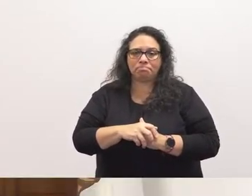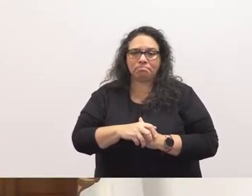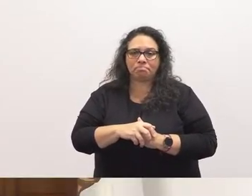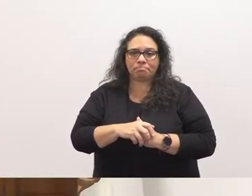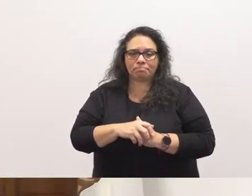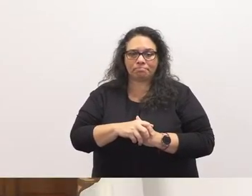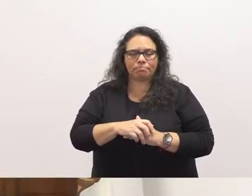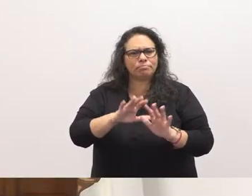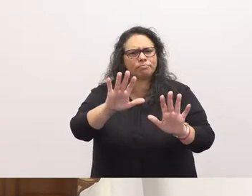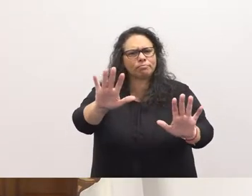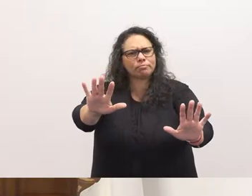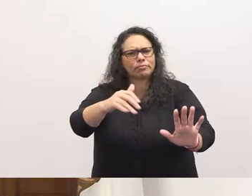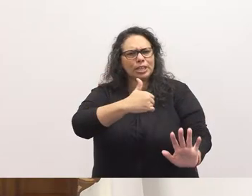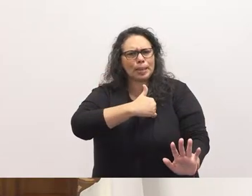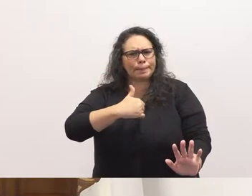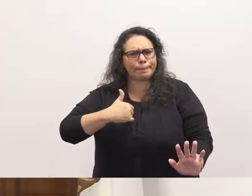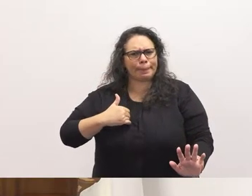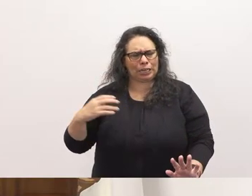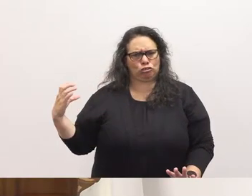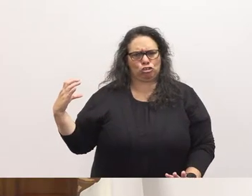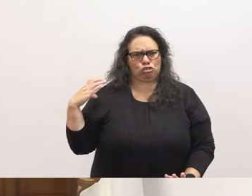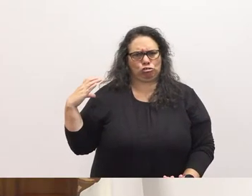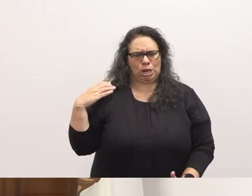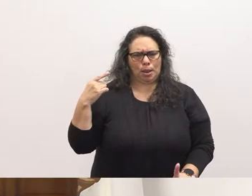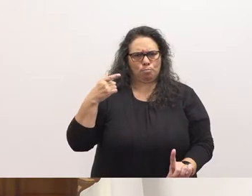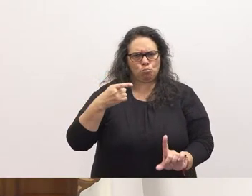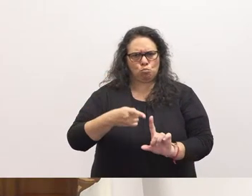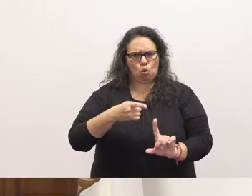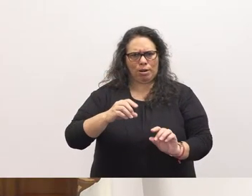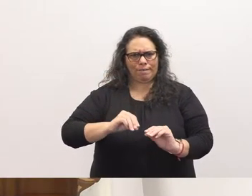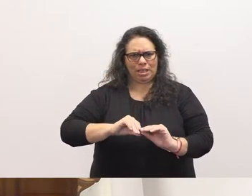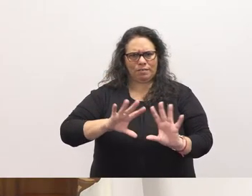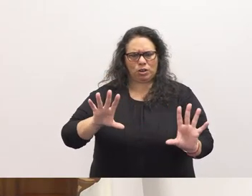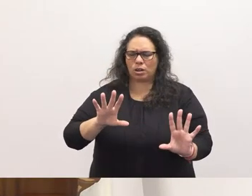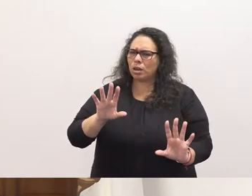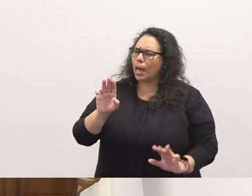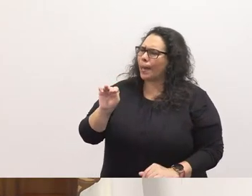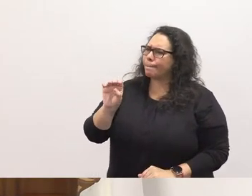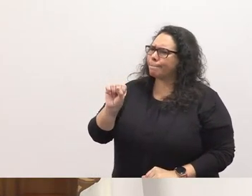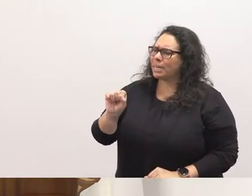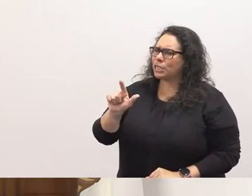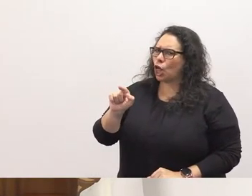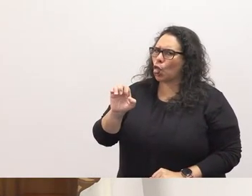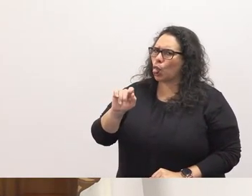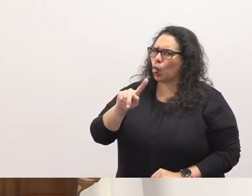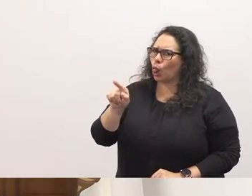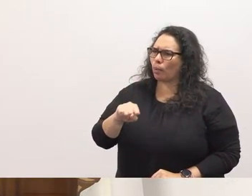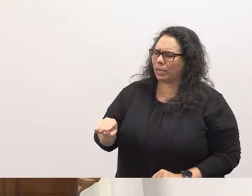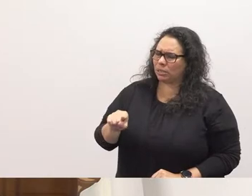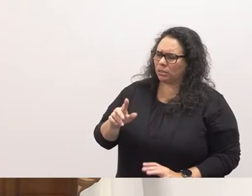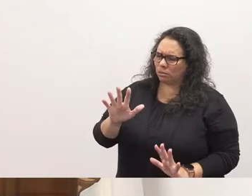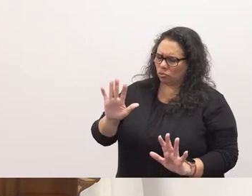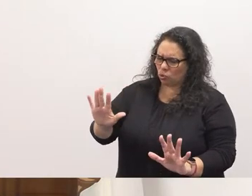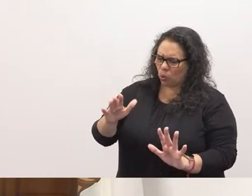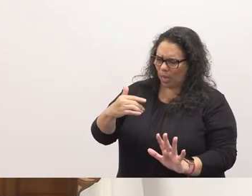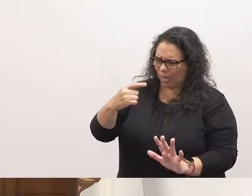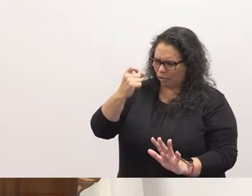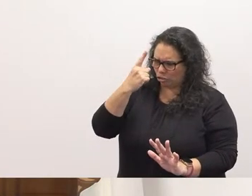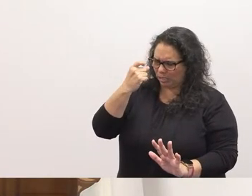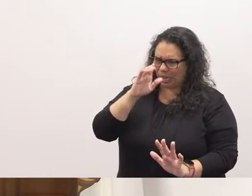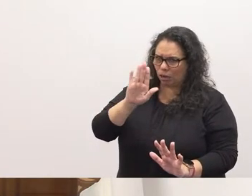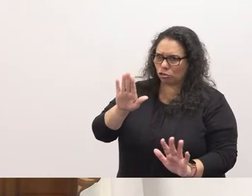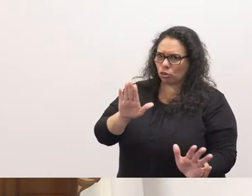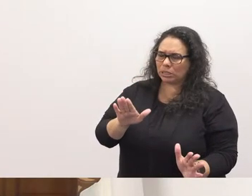Okay. Madam Chair, just a point of clarification. So Ms. Lopez, just so that I'm clear on what your suggestion is, that